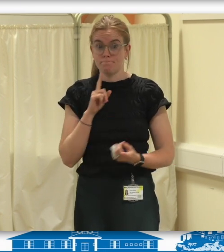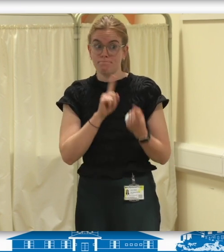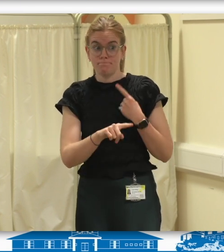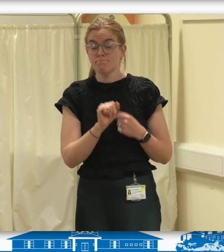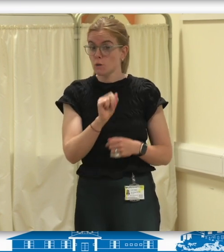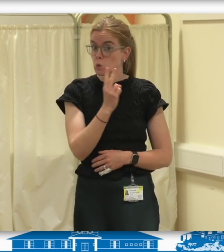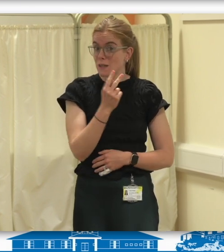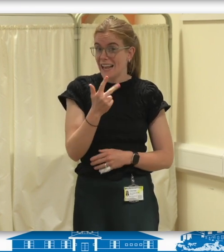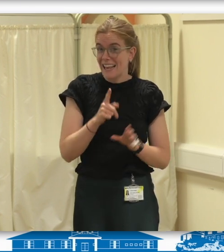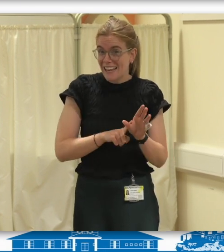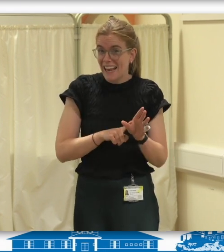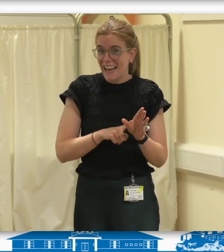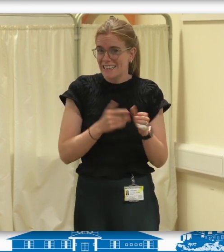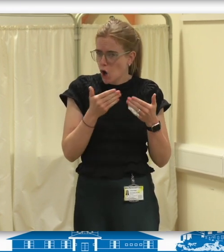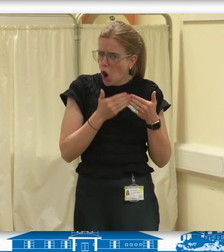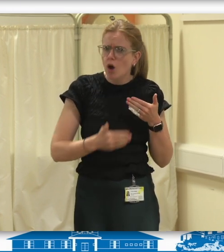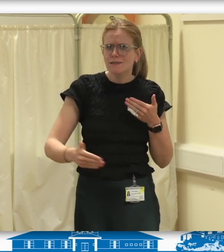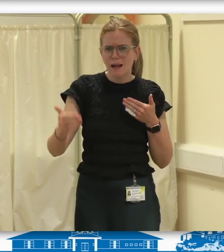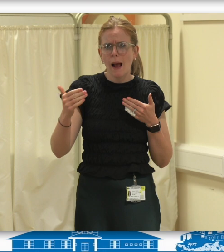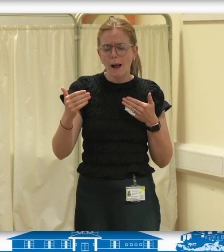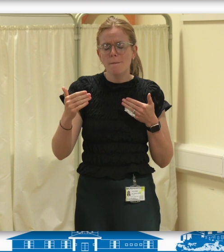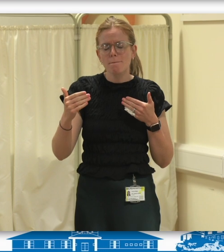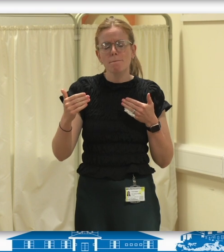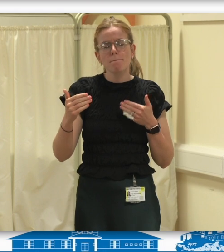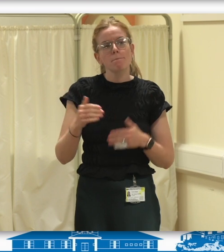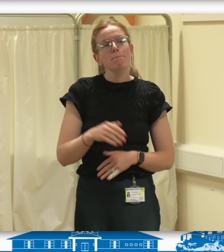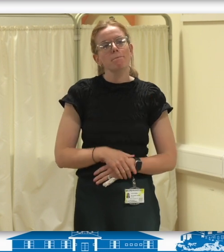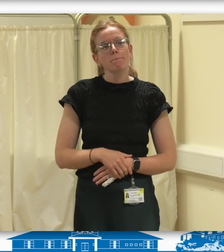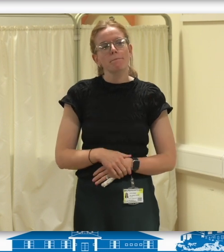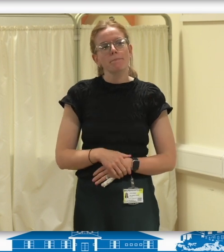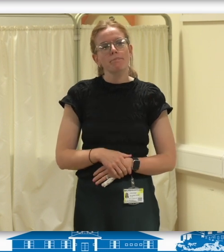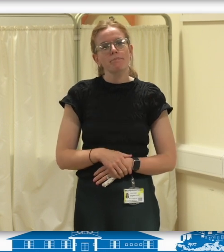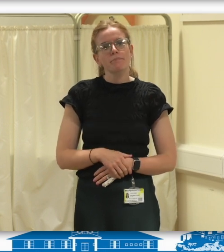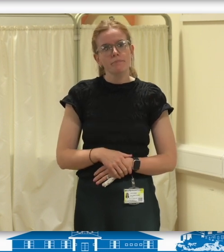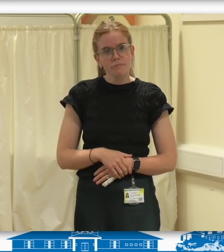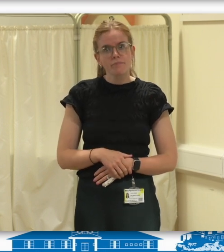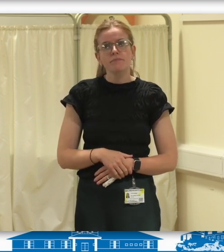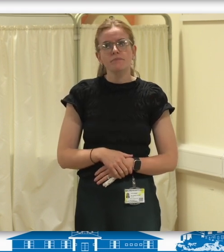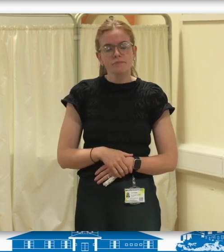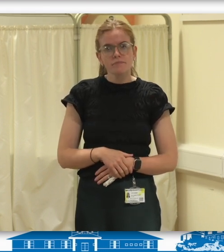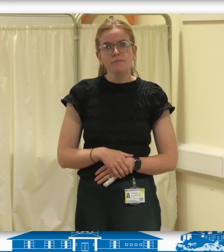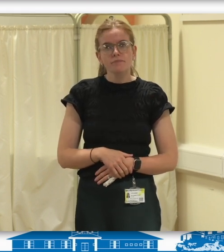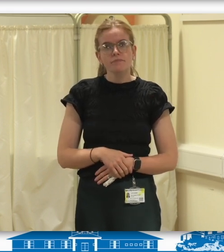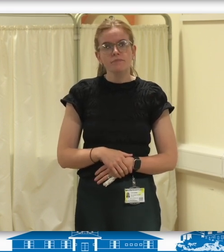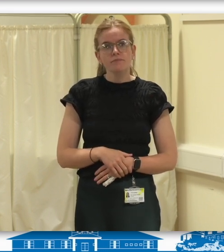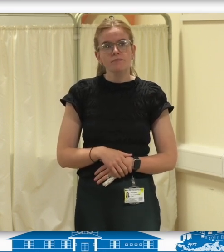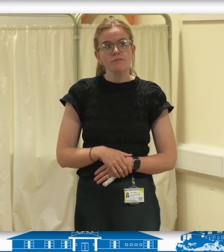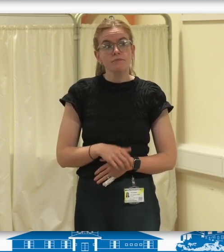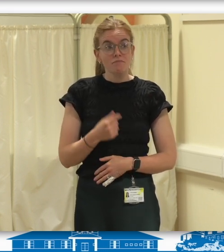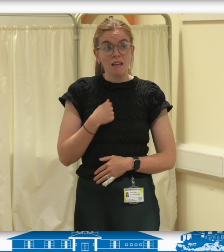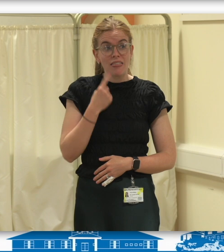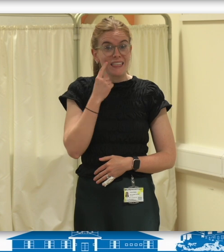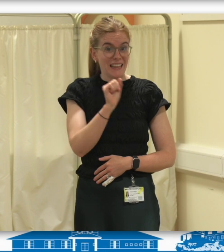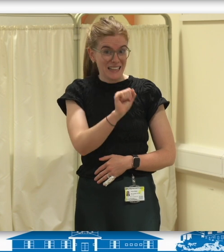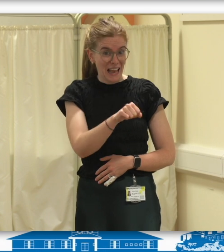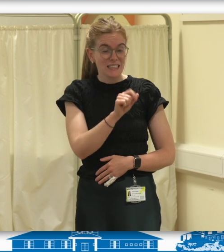very long time to be living with those conditions. Yes, I would imagine, without knowing more, that you should be